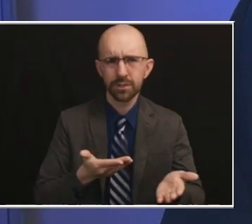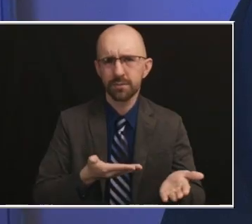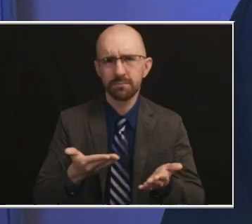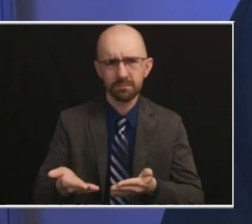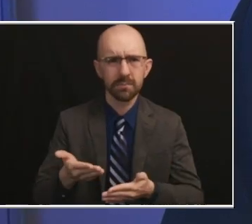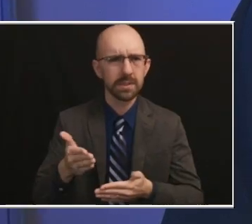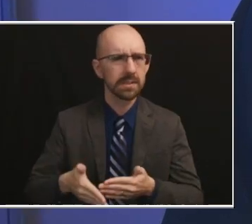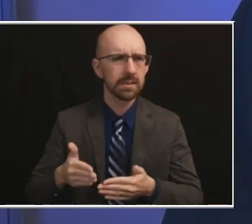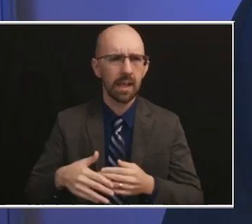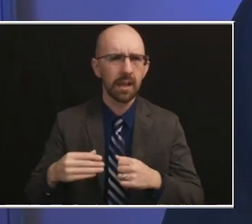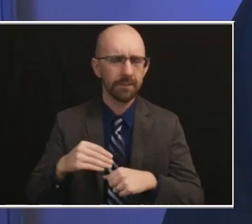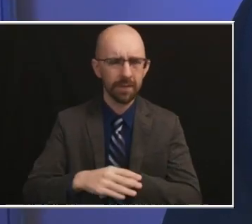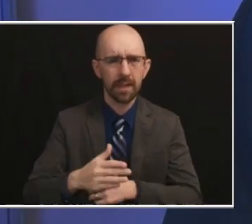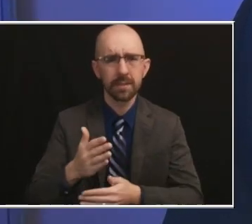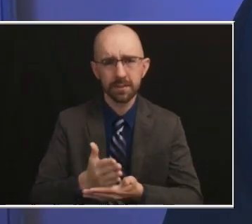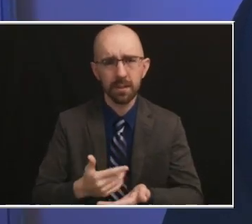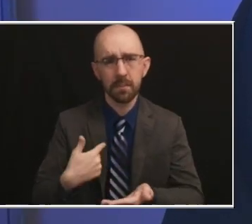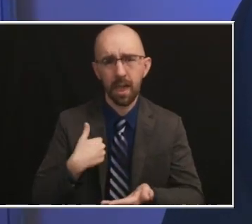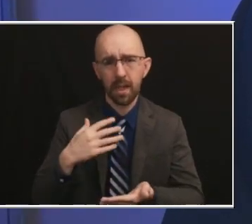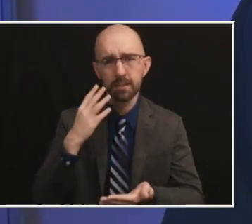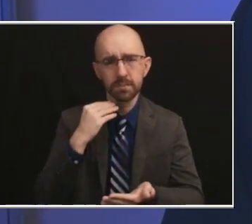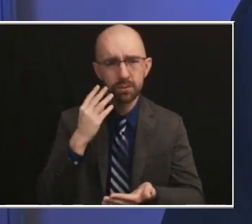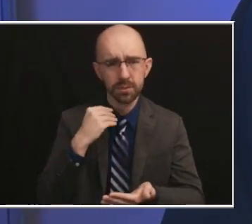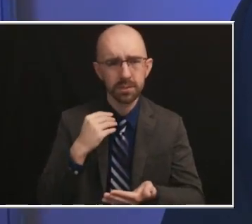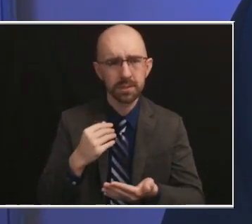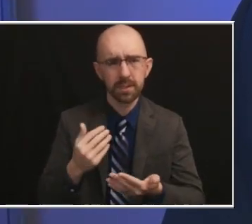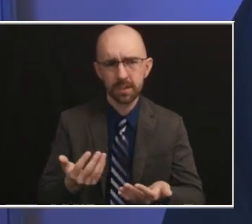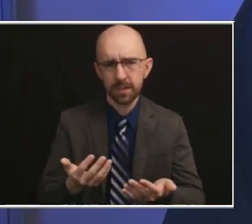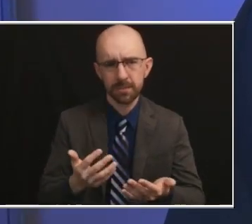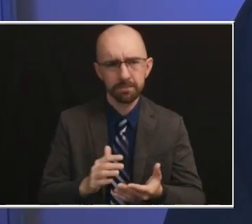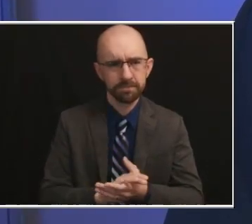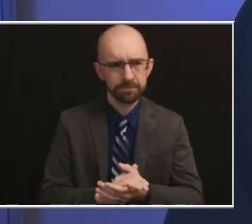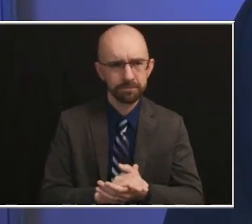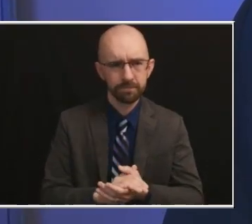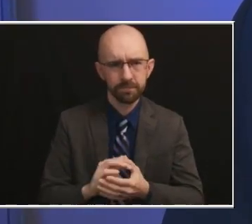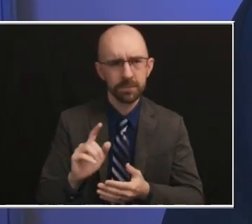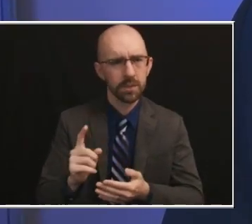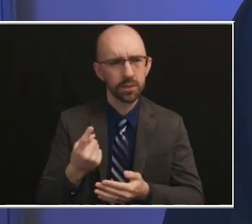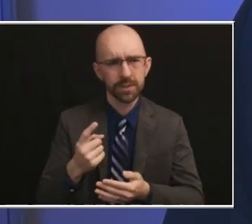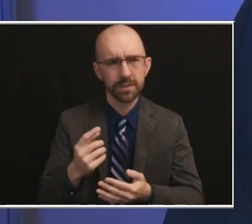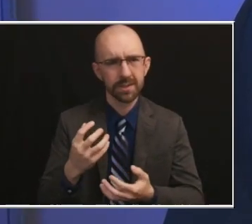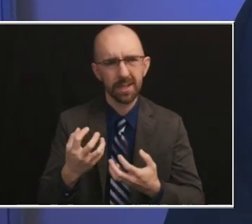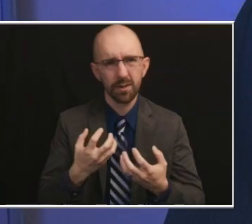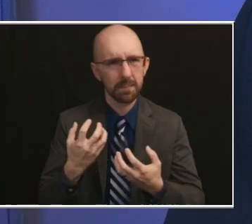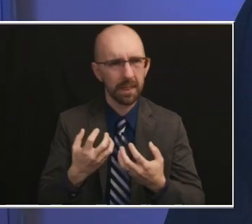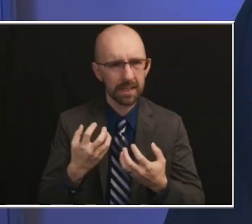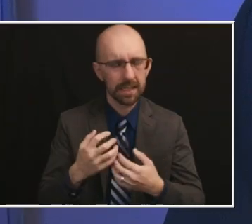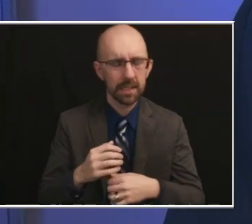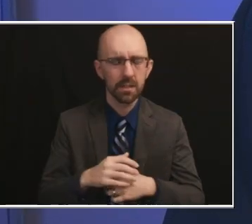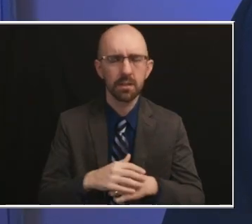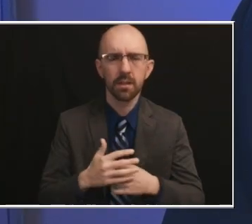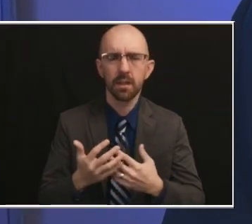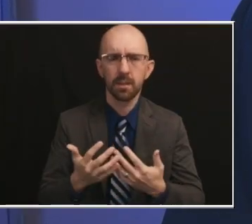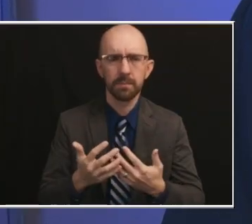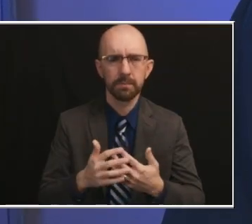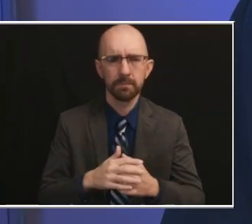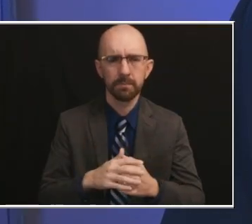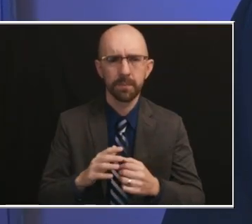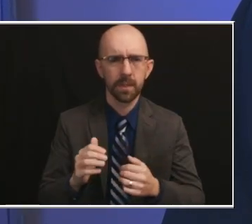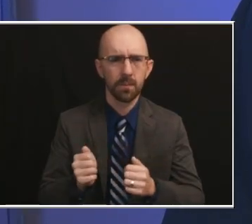Some of the ones that I experienced were just an irritability on one of the